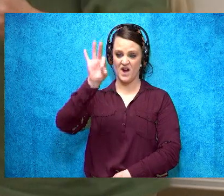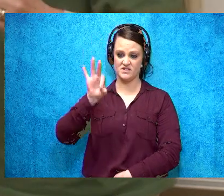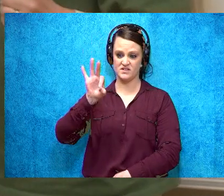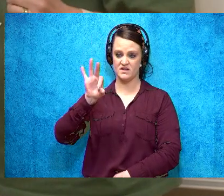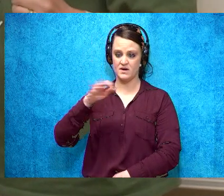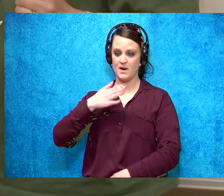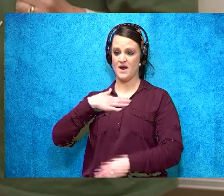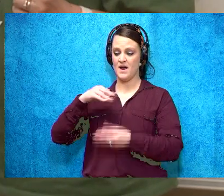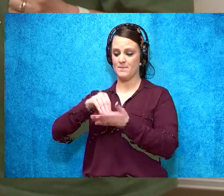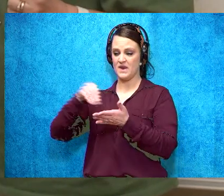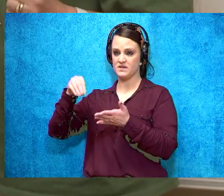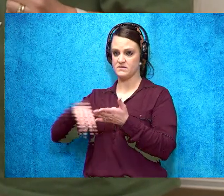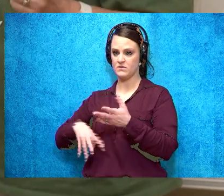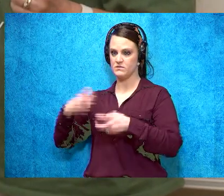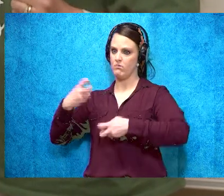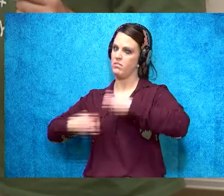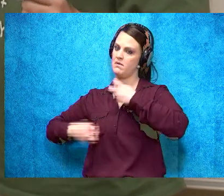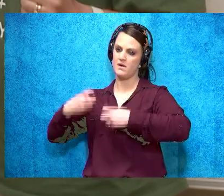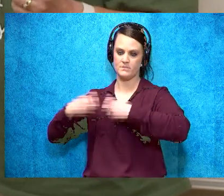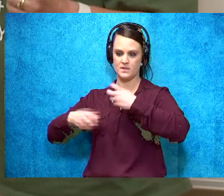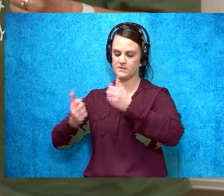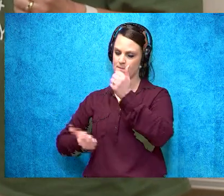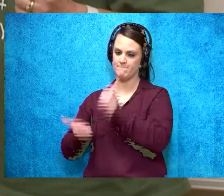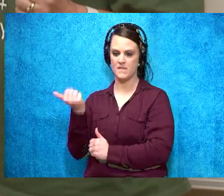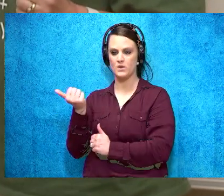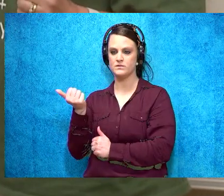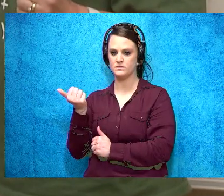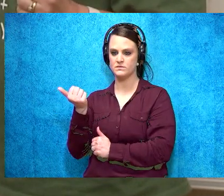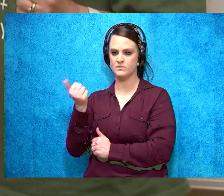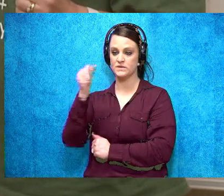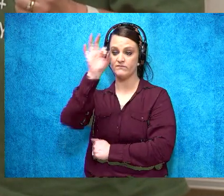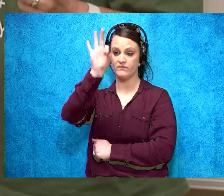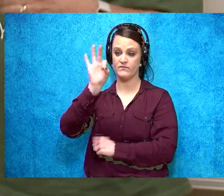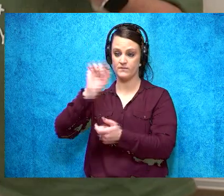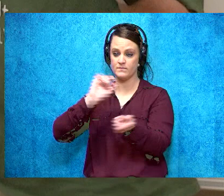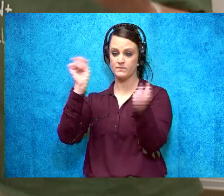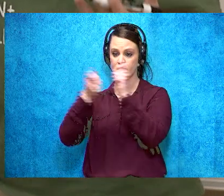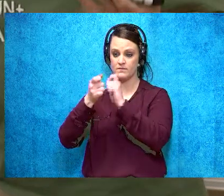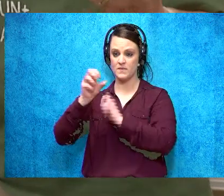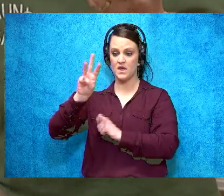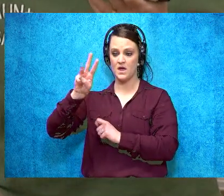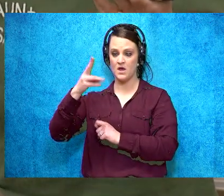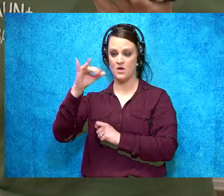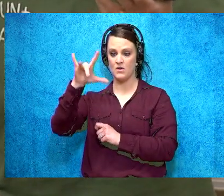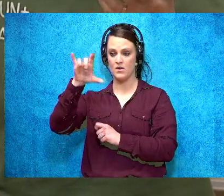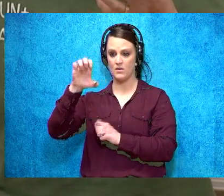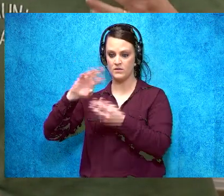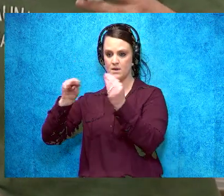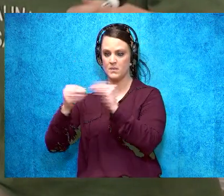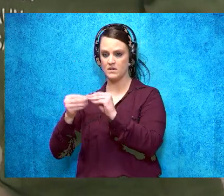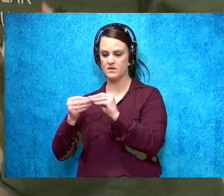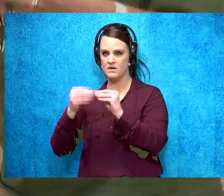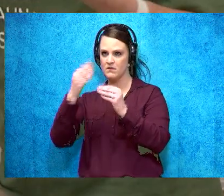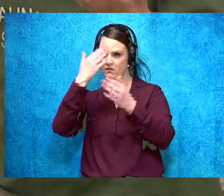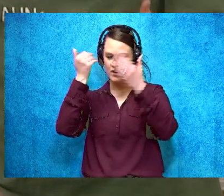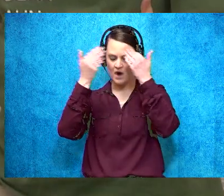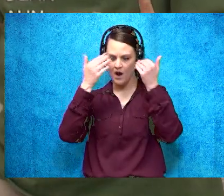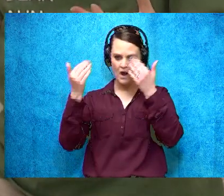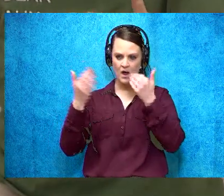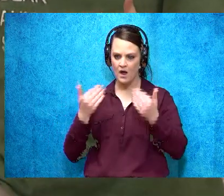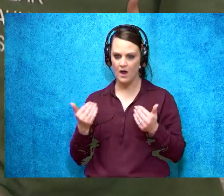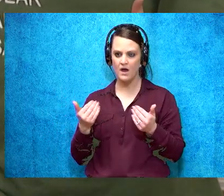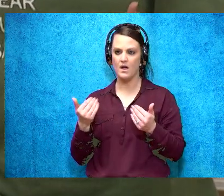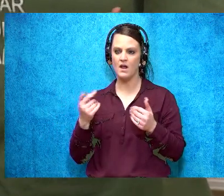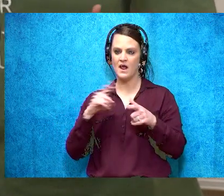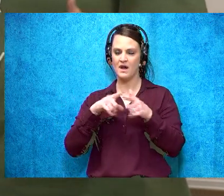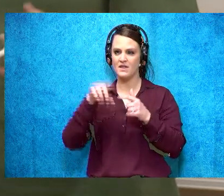students had the most problems with, was converting that multiplication. They had forgotten the steps and they let the